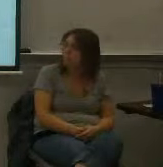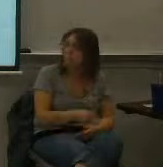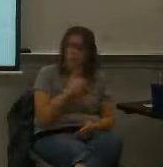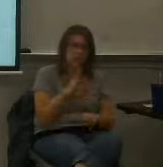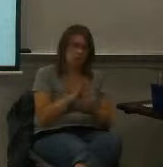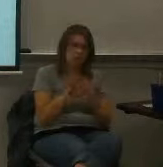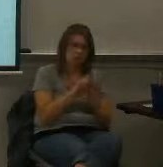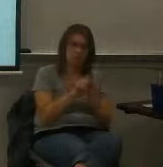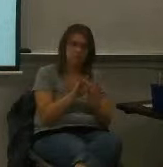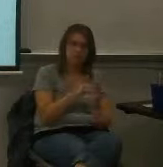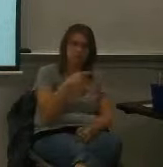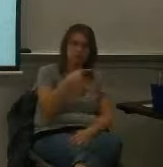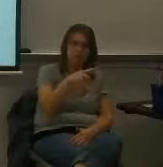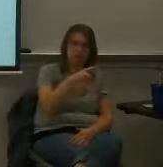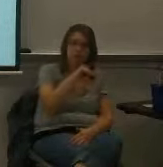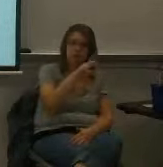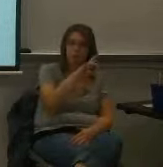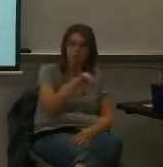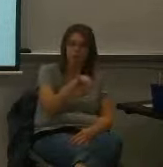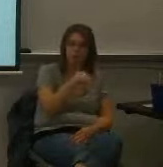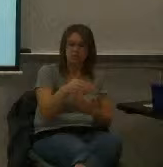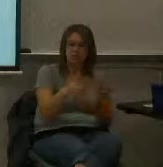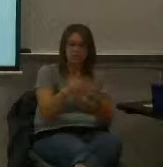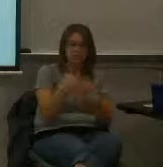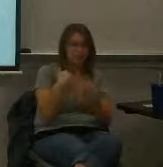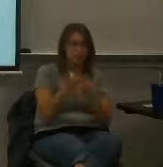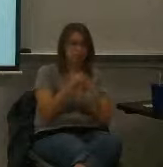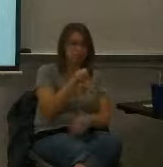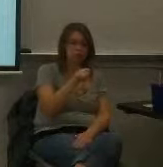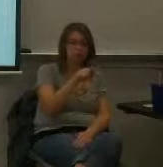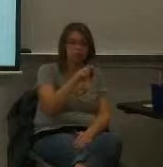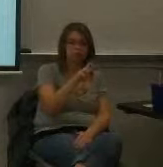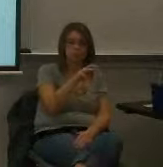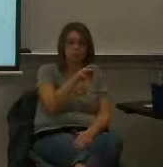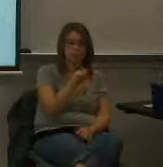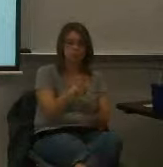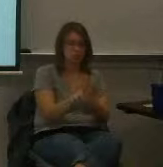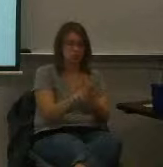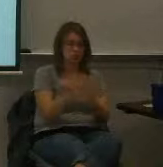Spectacular example of primary succession. And then there's all the little new streams that formed in there